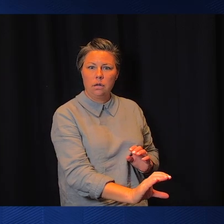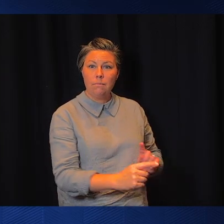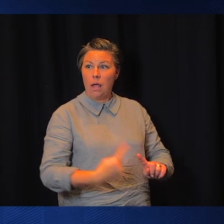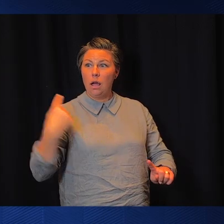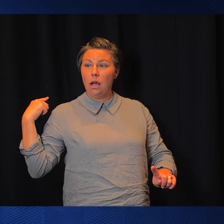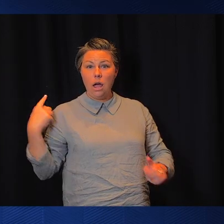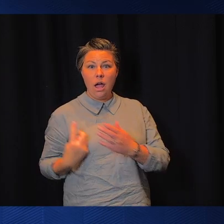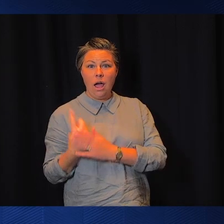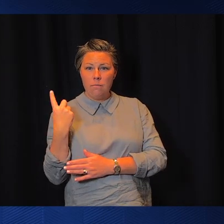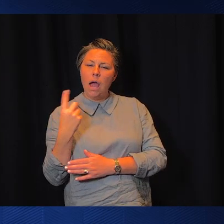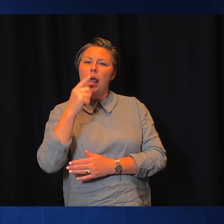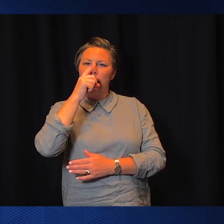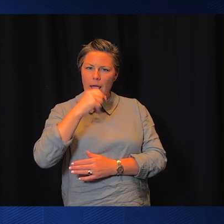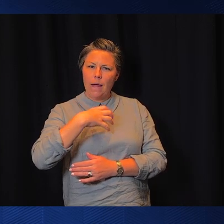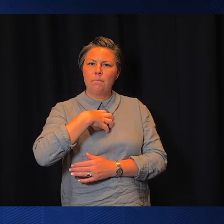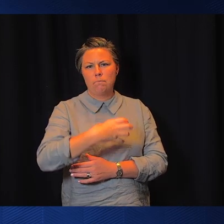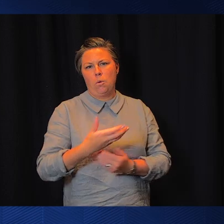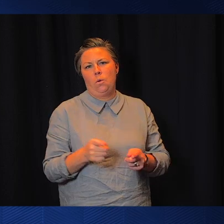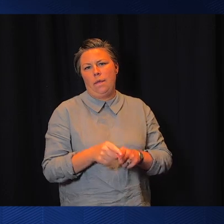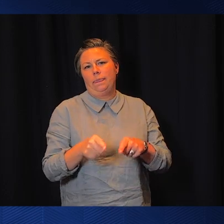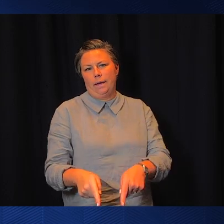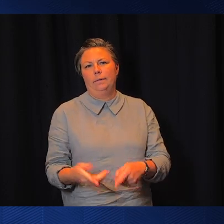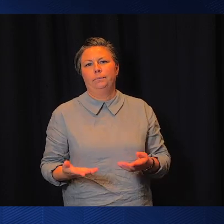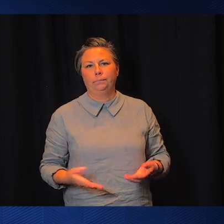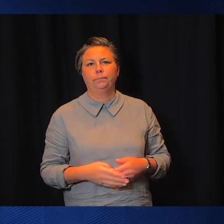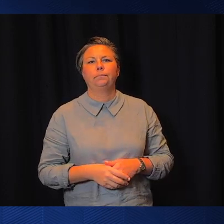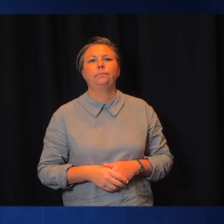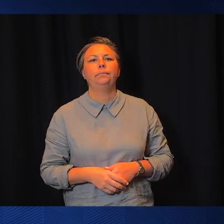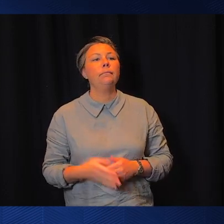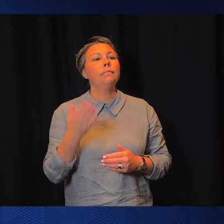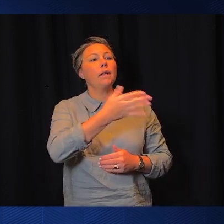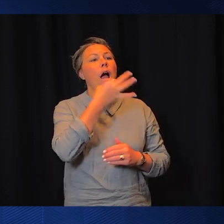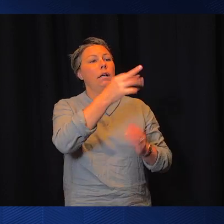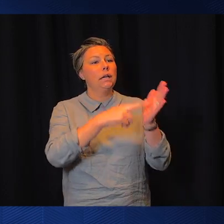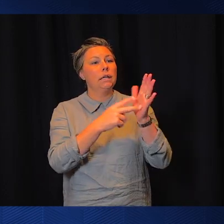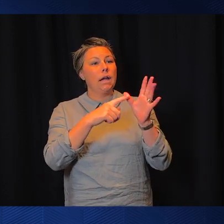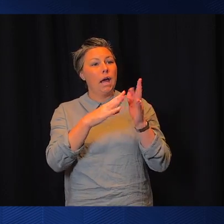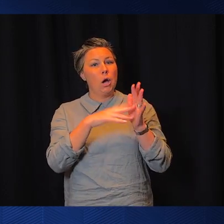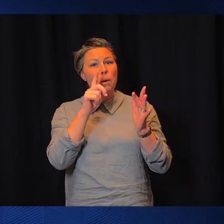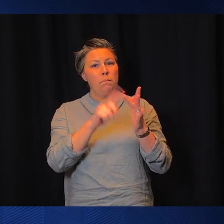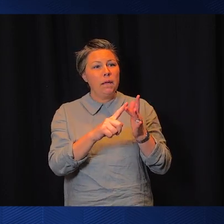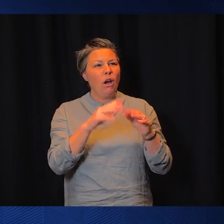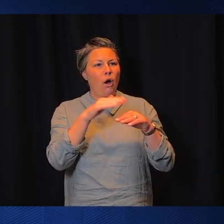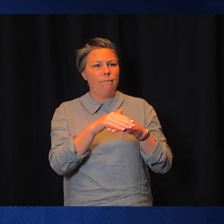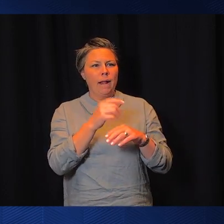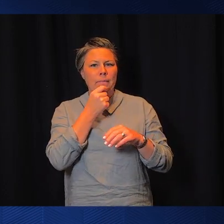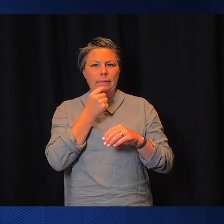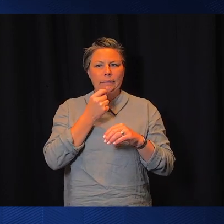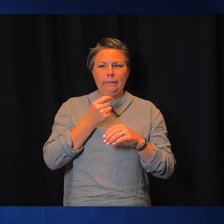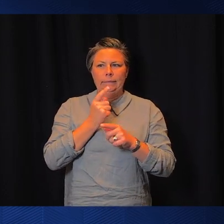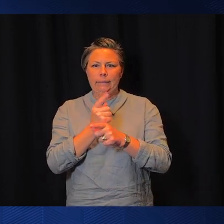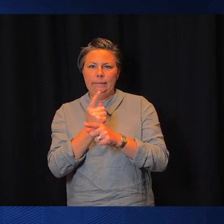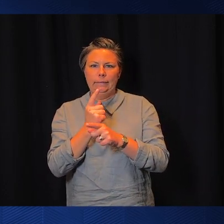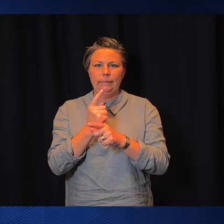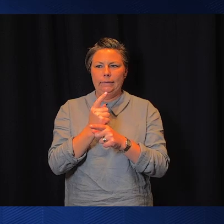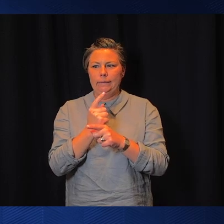now. Thank you. Thanks, Siale. Naomi, maybe your response to that question as well around difficult conversations, but also if you can pick up, I think